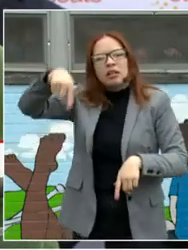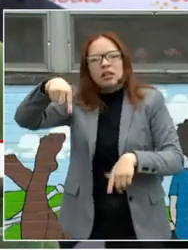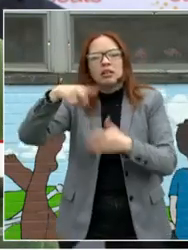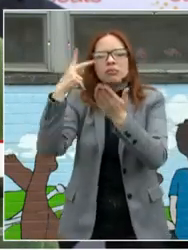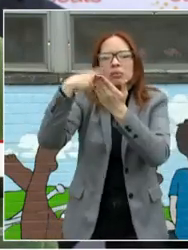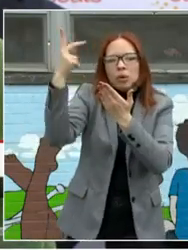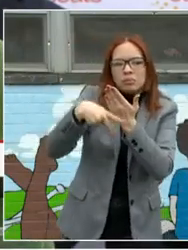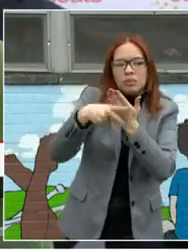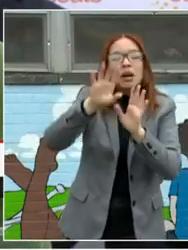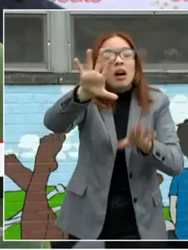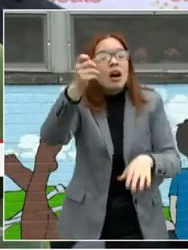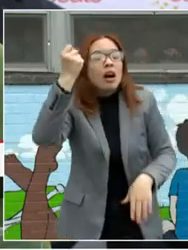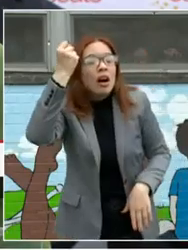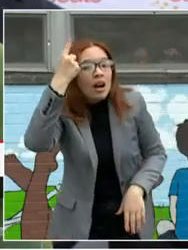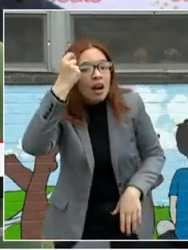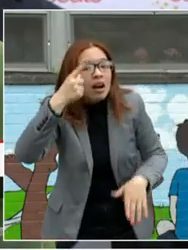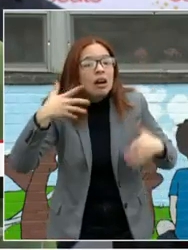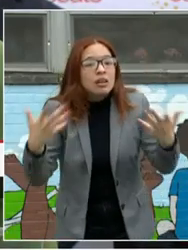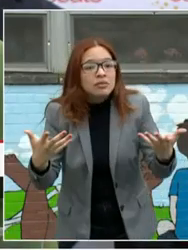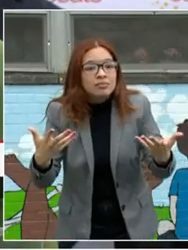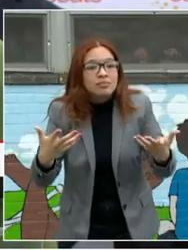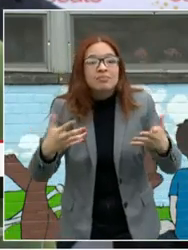this, it also means that